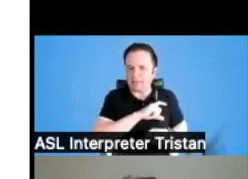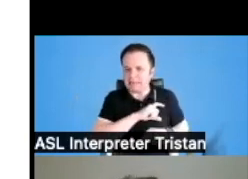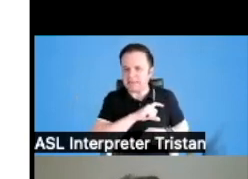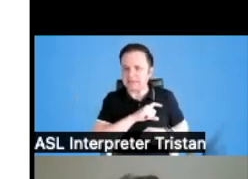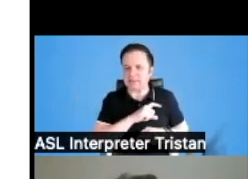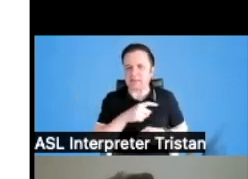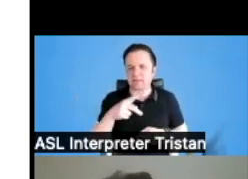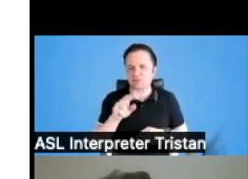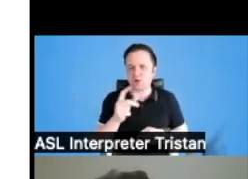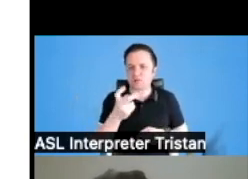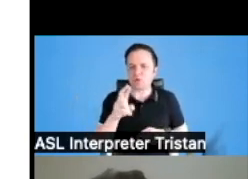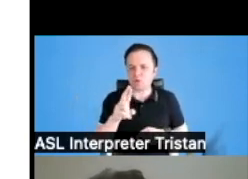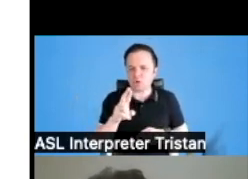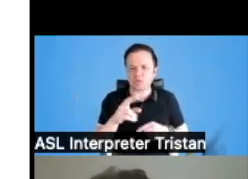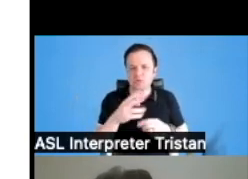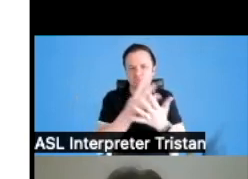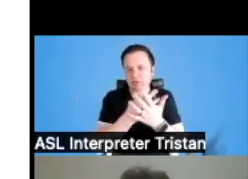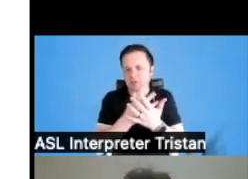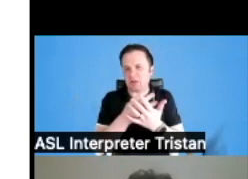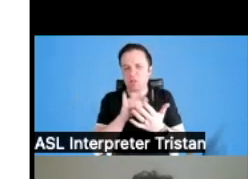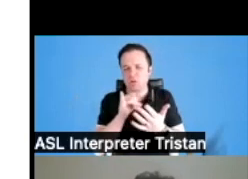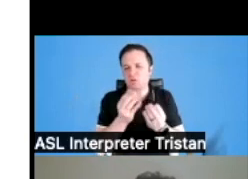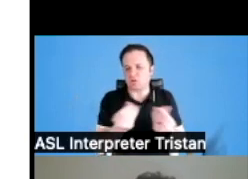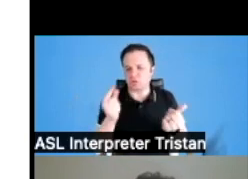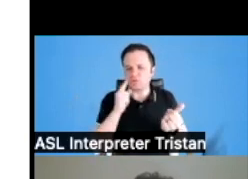prisons as primary solutions to intimate partner